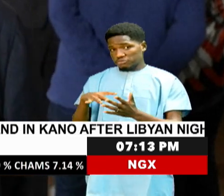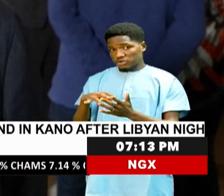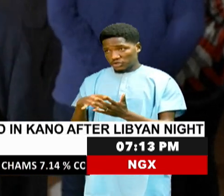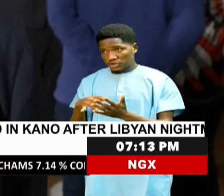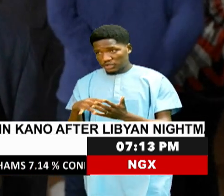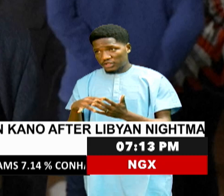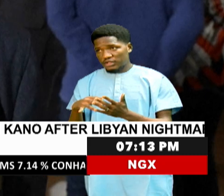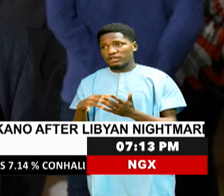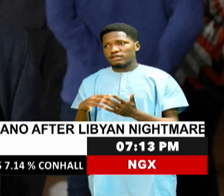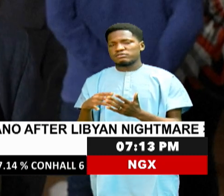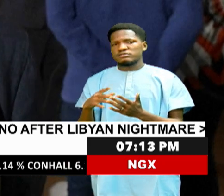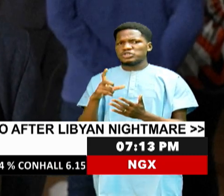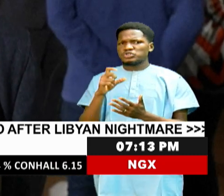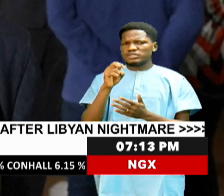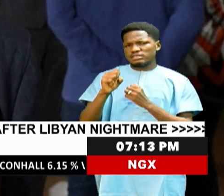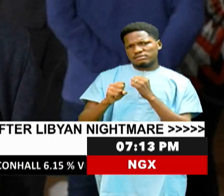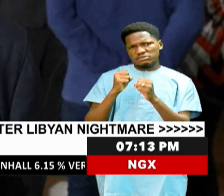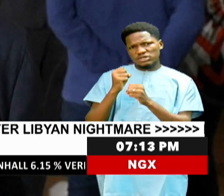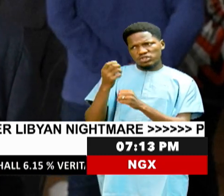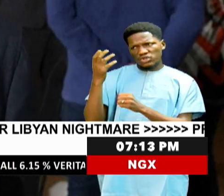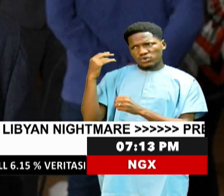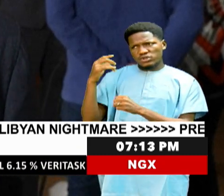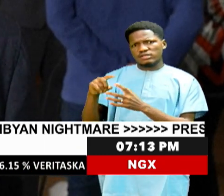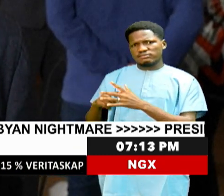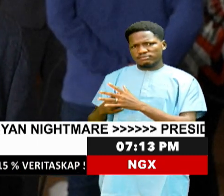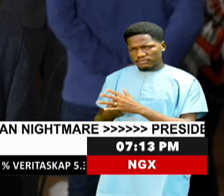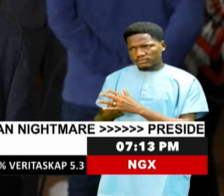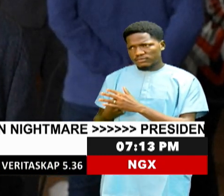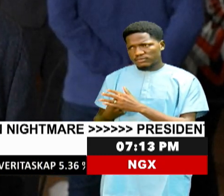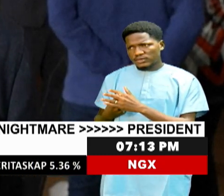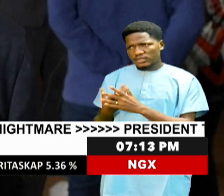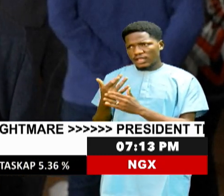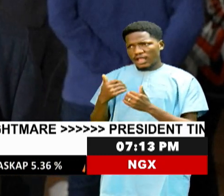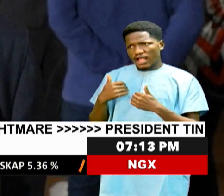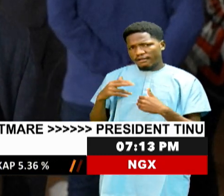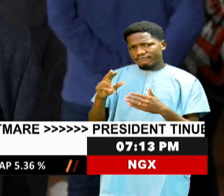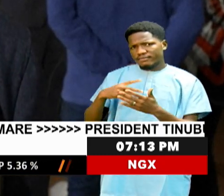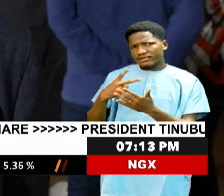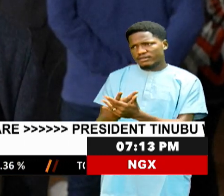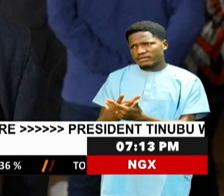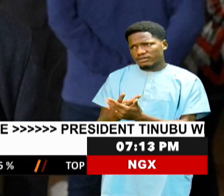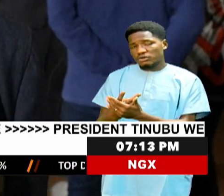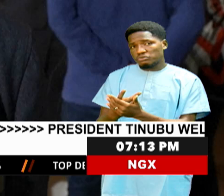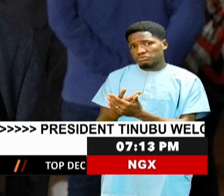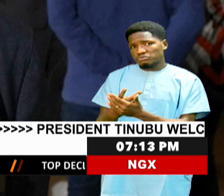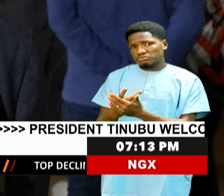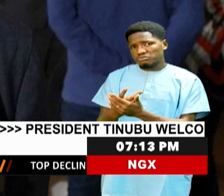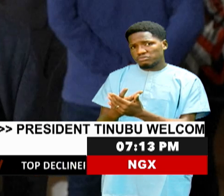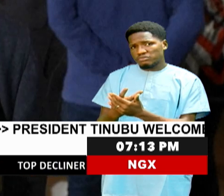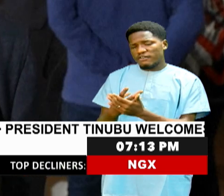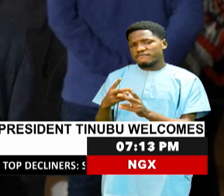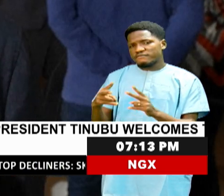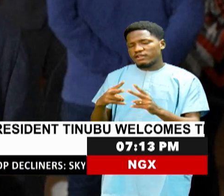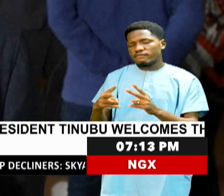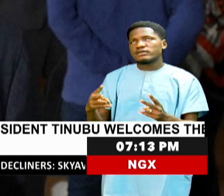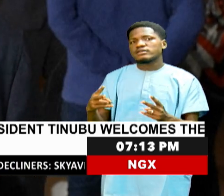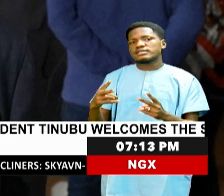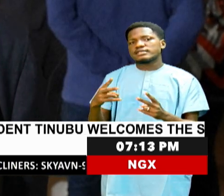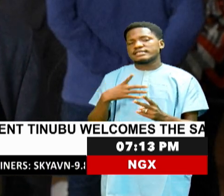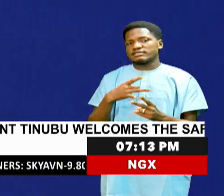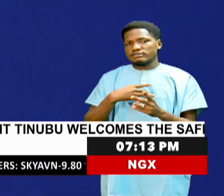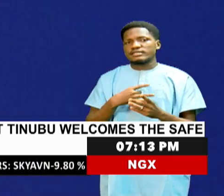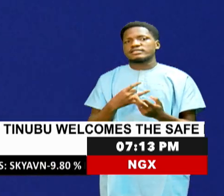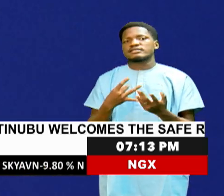over 20 years ago they started, and they've reached, we think, very interesting and very useful